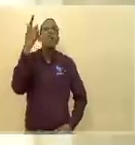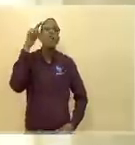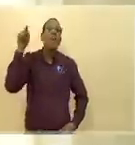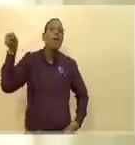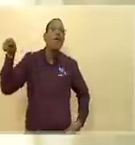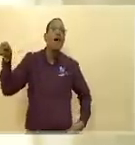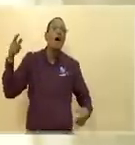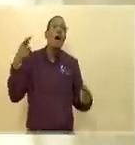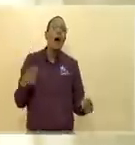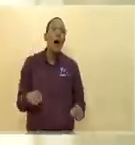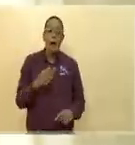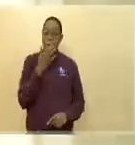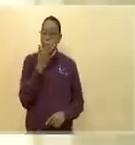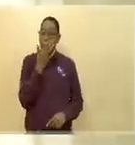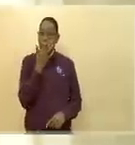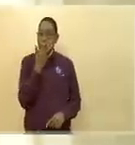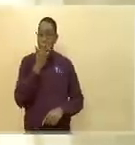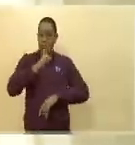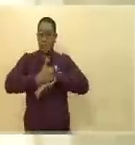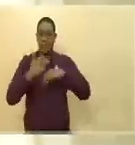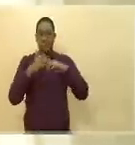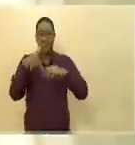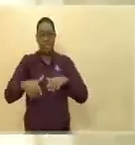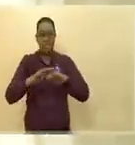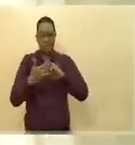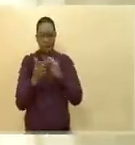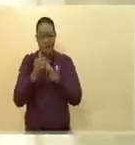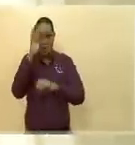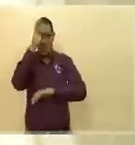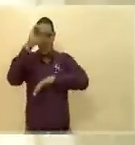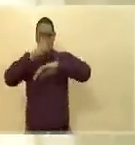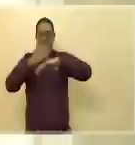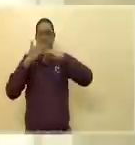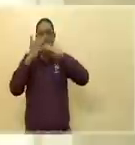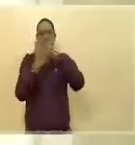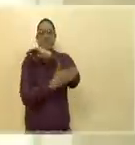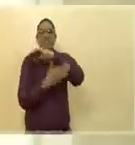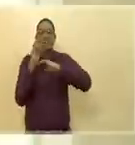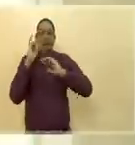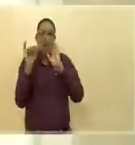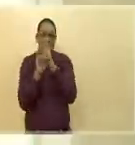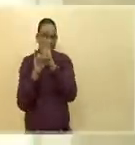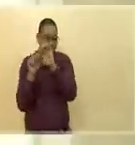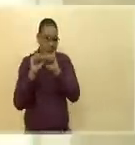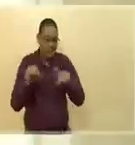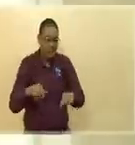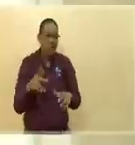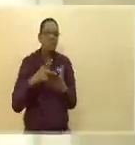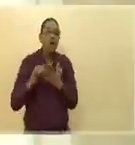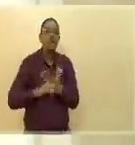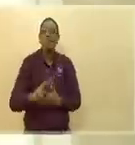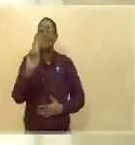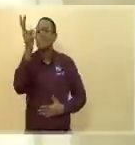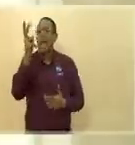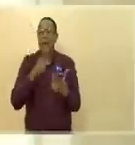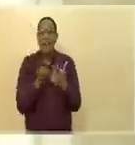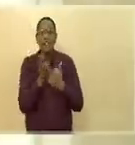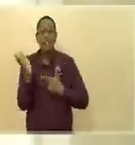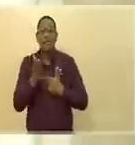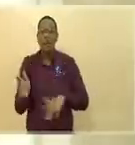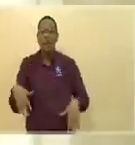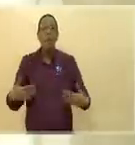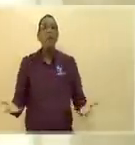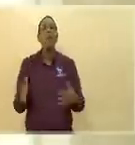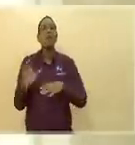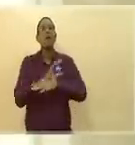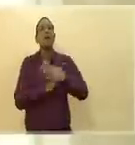for being a reality here in Jamaica with the creation of the National Identification Card. Now, the second key element to